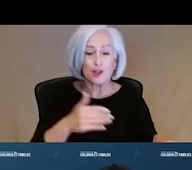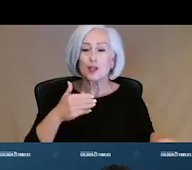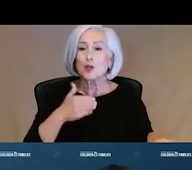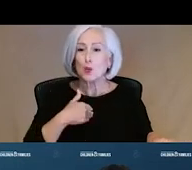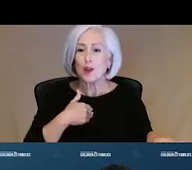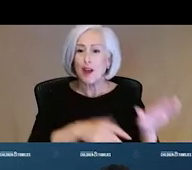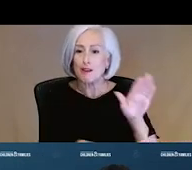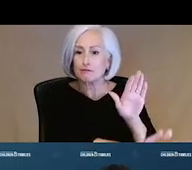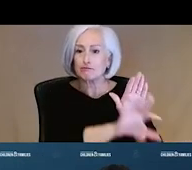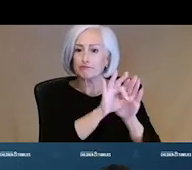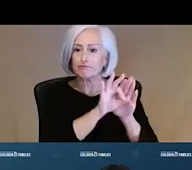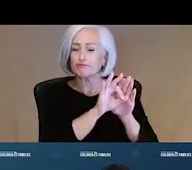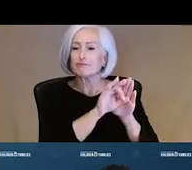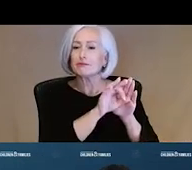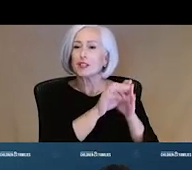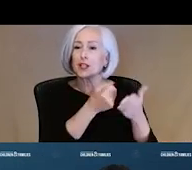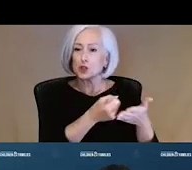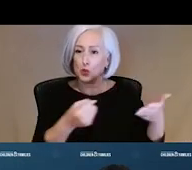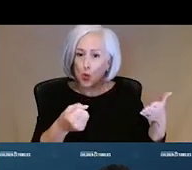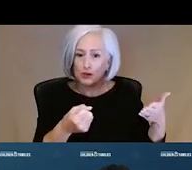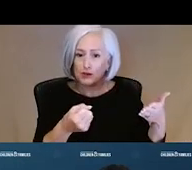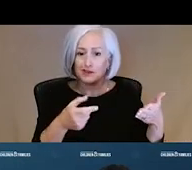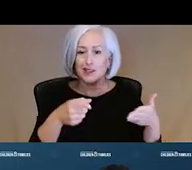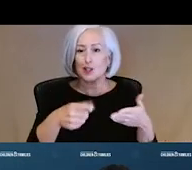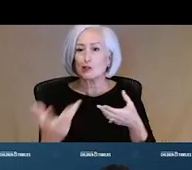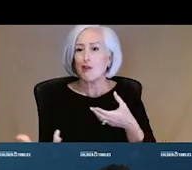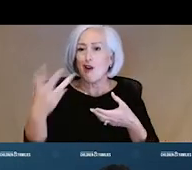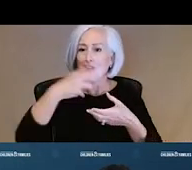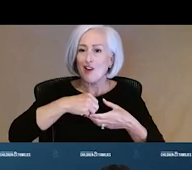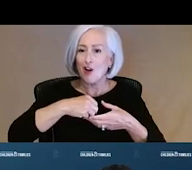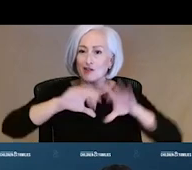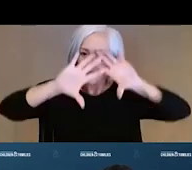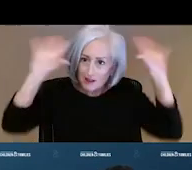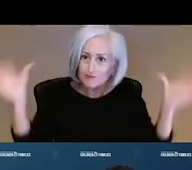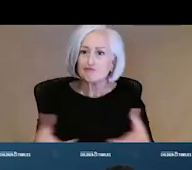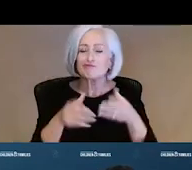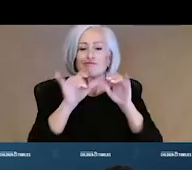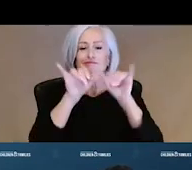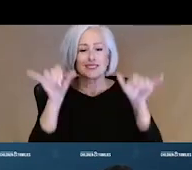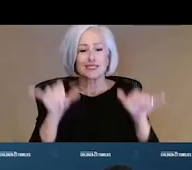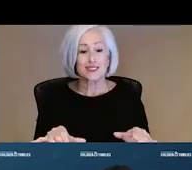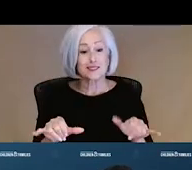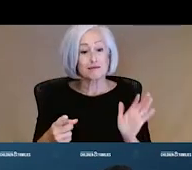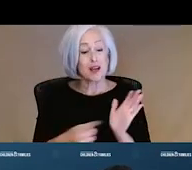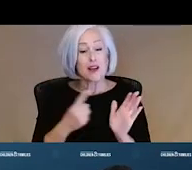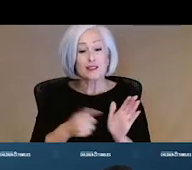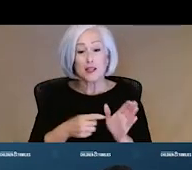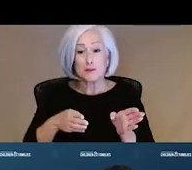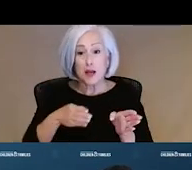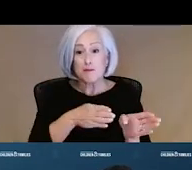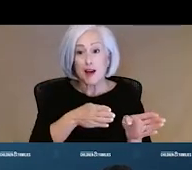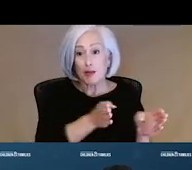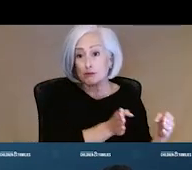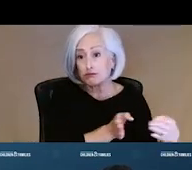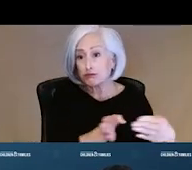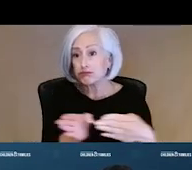an interconnected system that you are all a part of. Just as with water systems, the course of flow may change, but the important thing is to